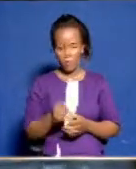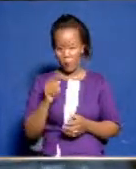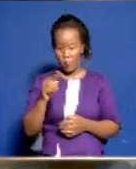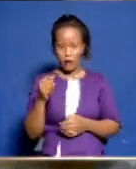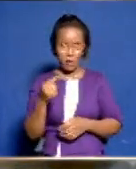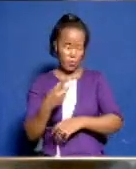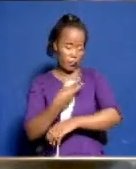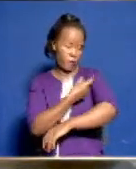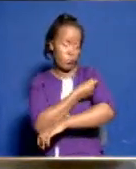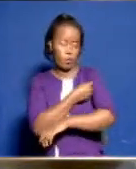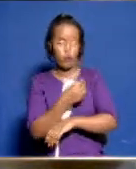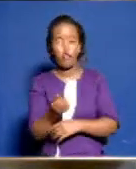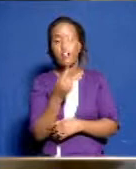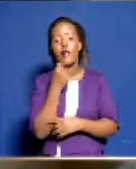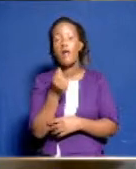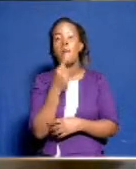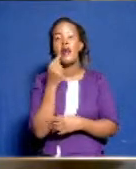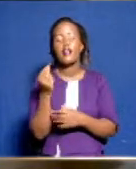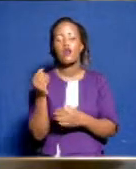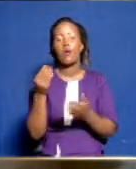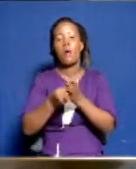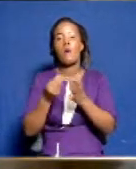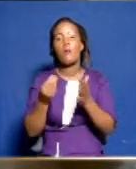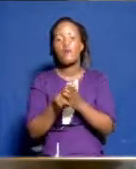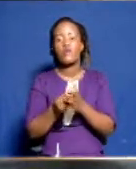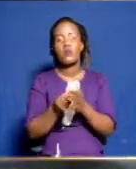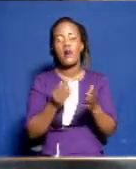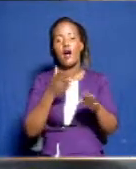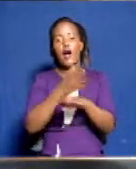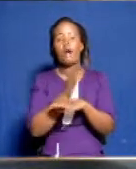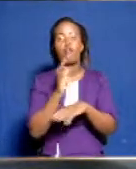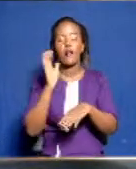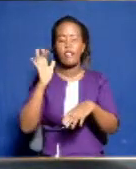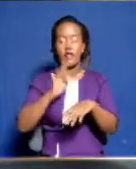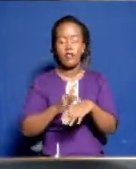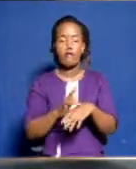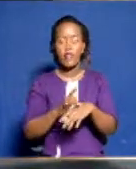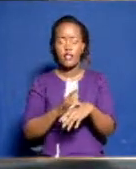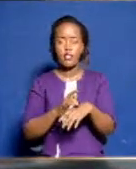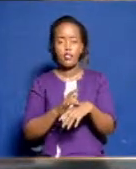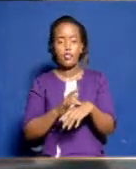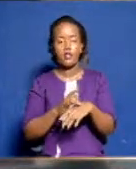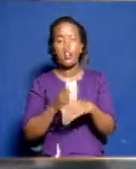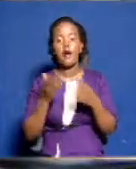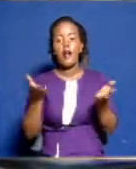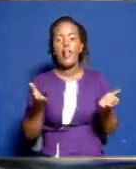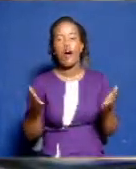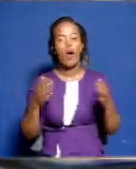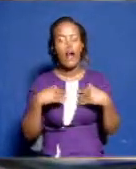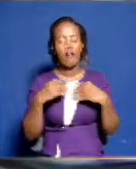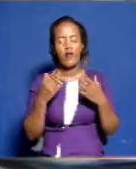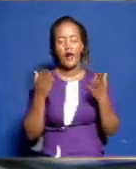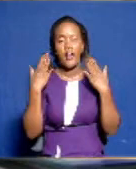for medical expenses arising from the side effects of the COVID-19 vaccine and has a last